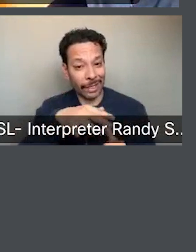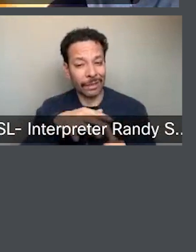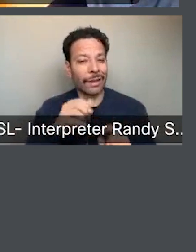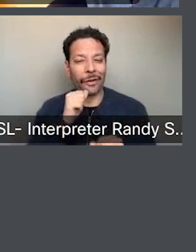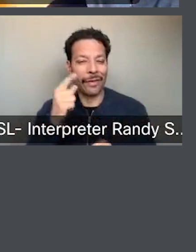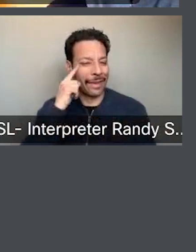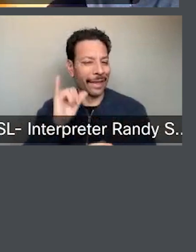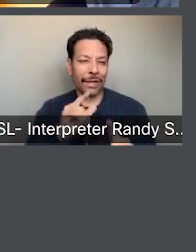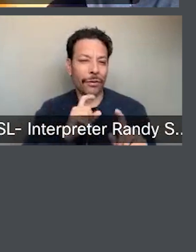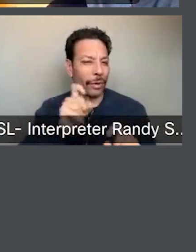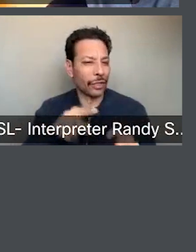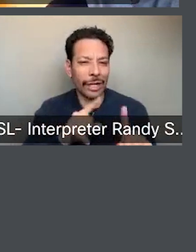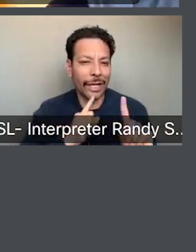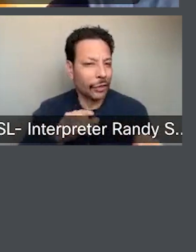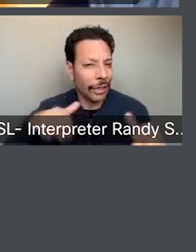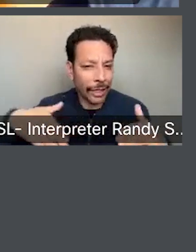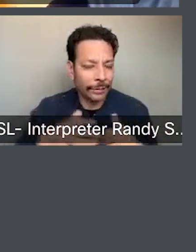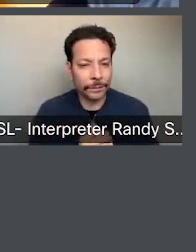yet.